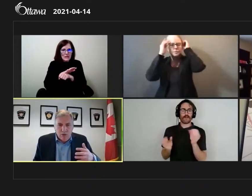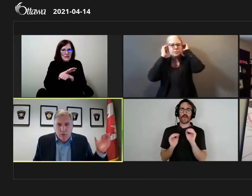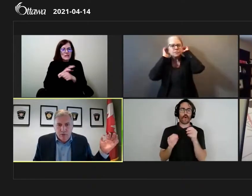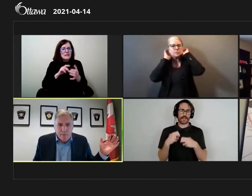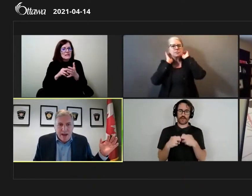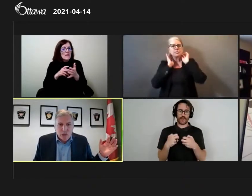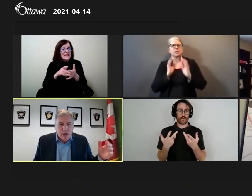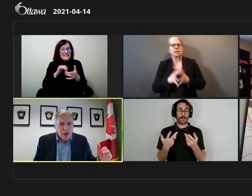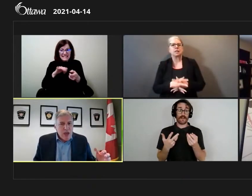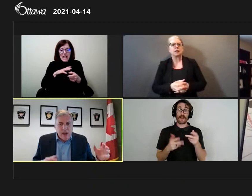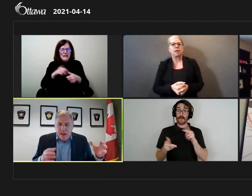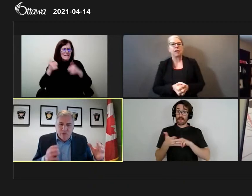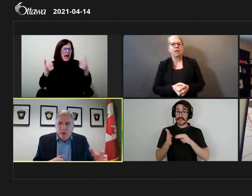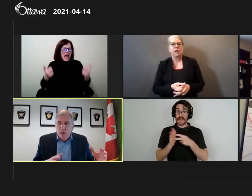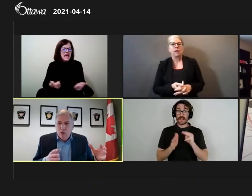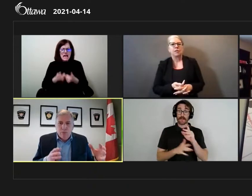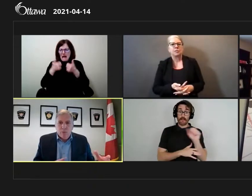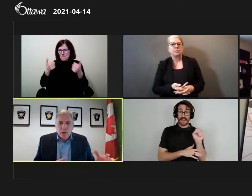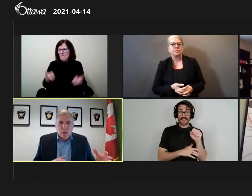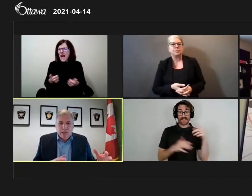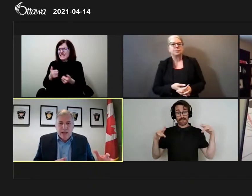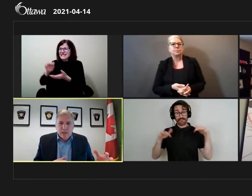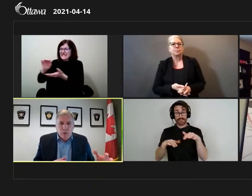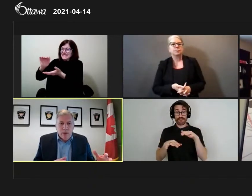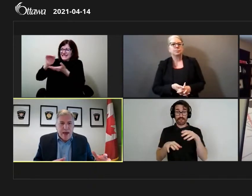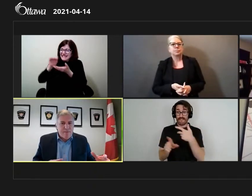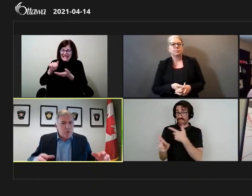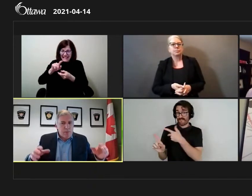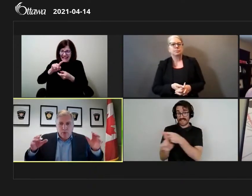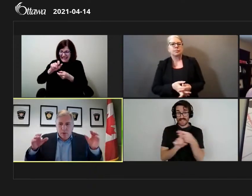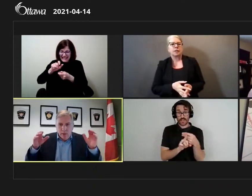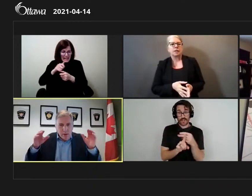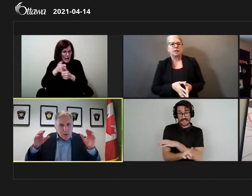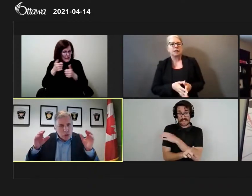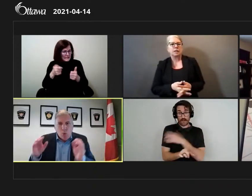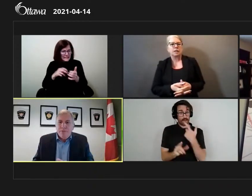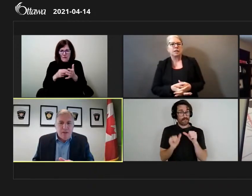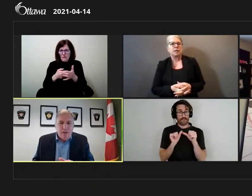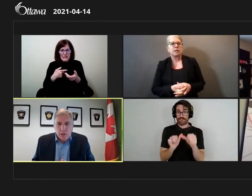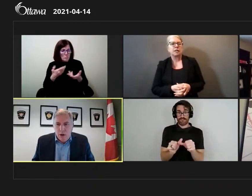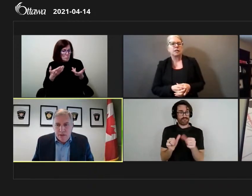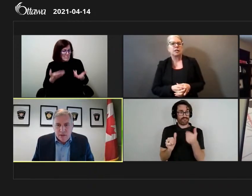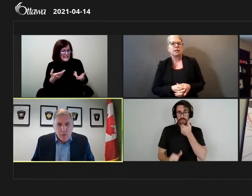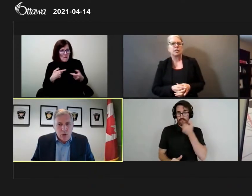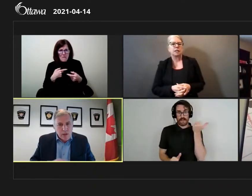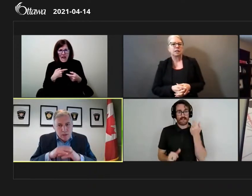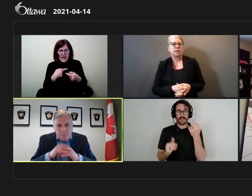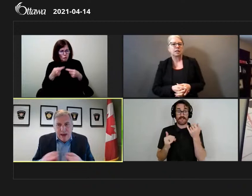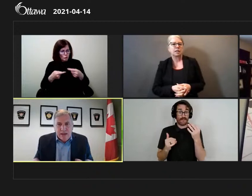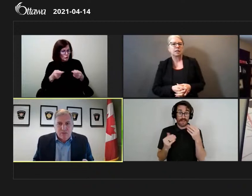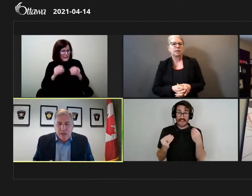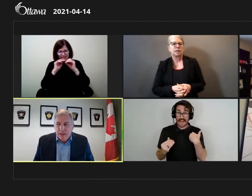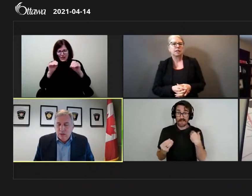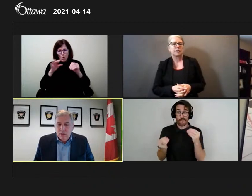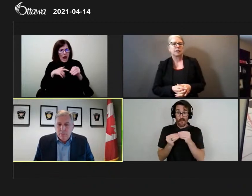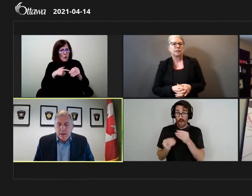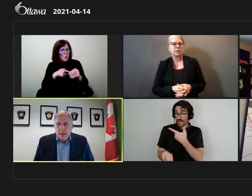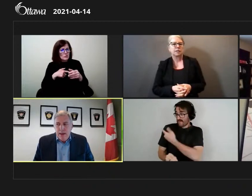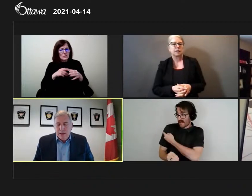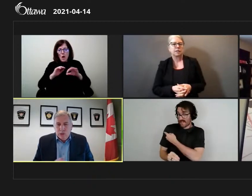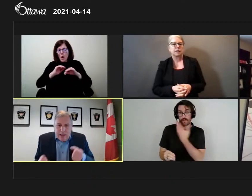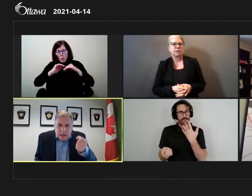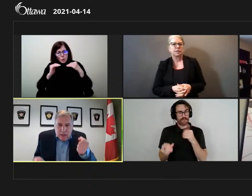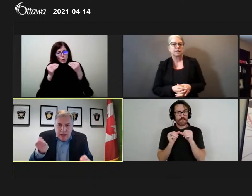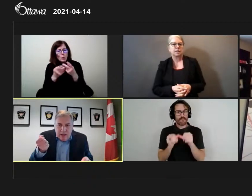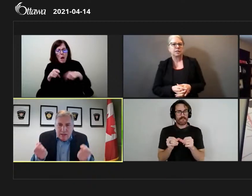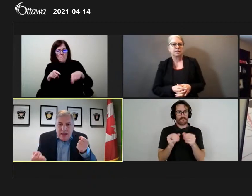working, doing their magic, and every human resource asset we have would be putting SWAT teams in all these communities to massively get to them. And